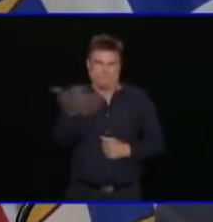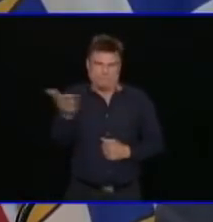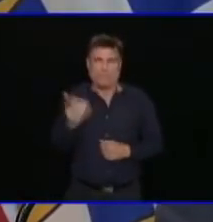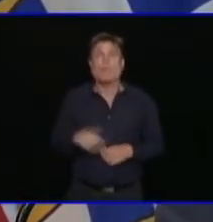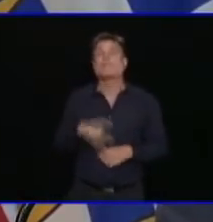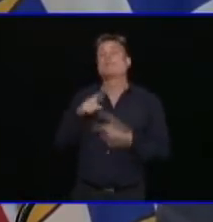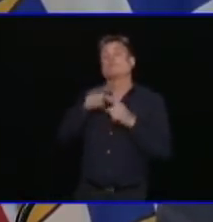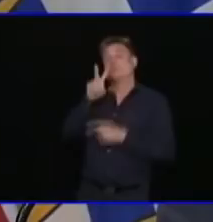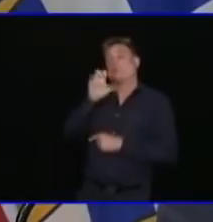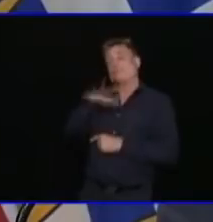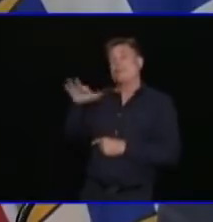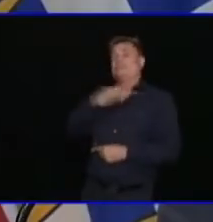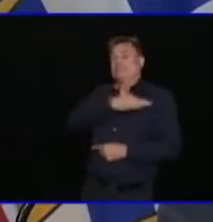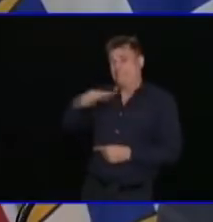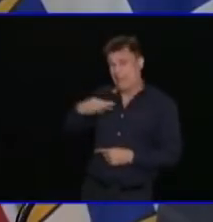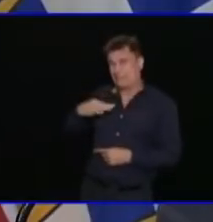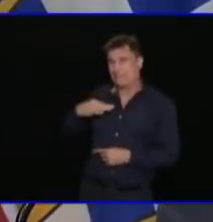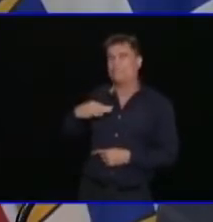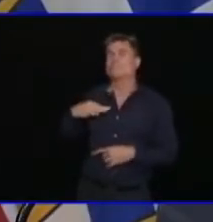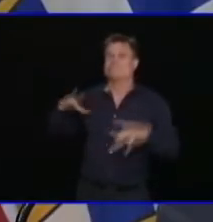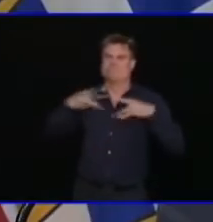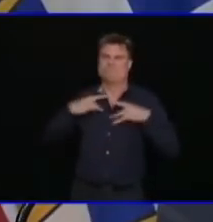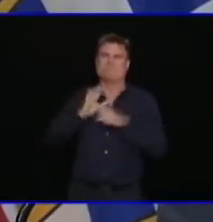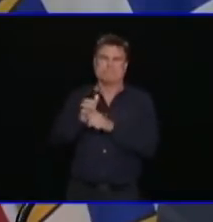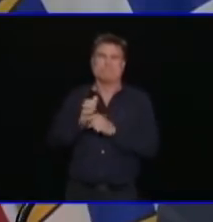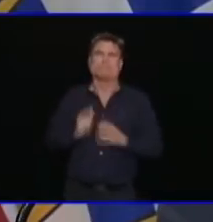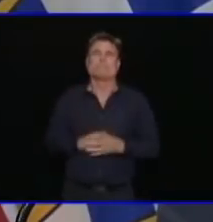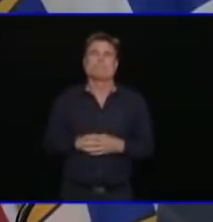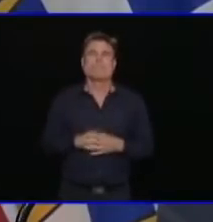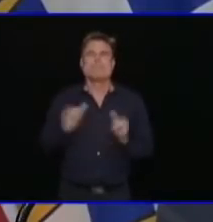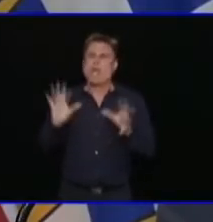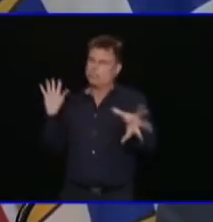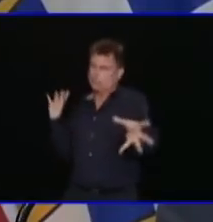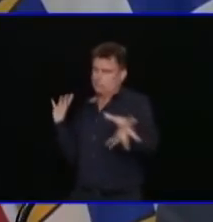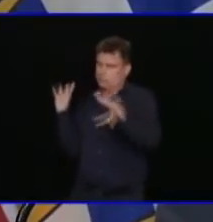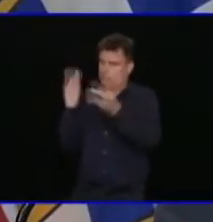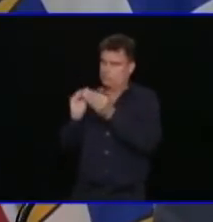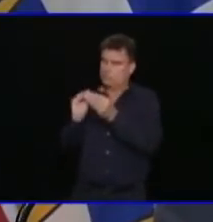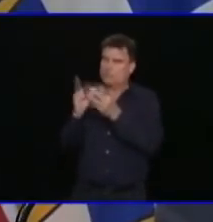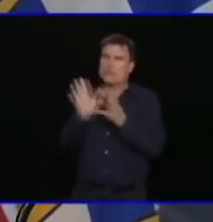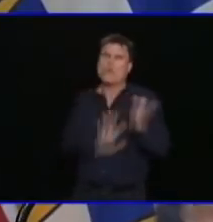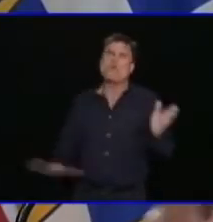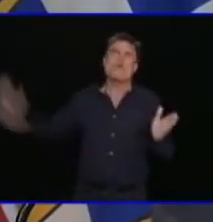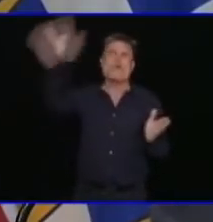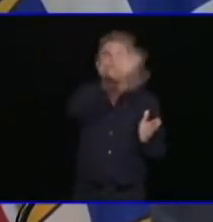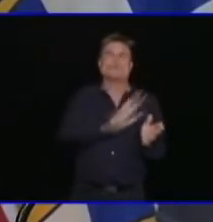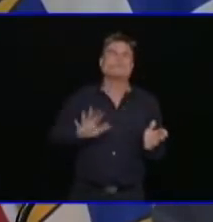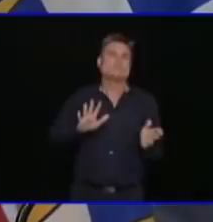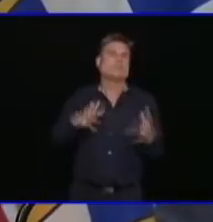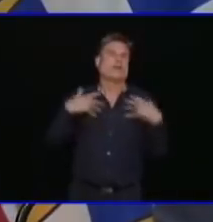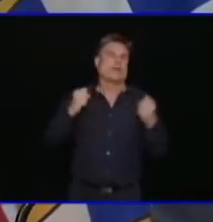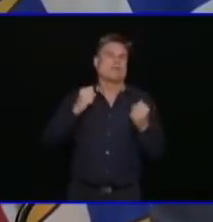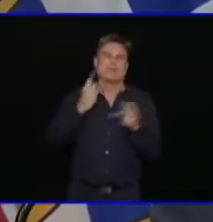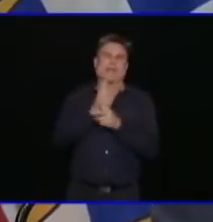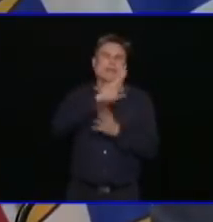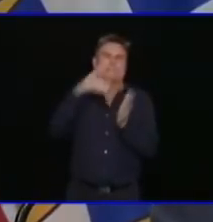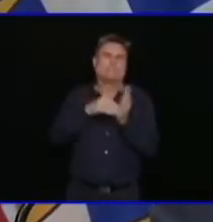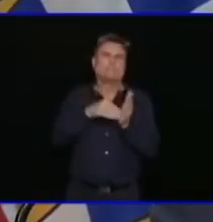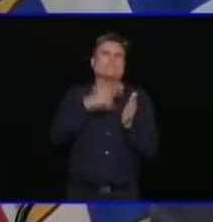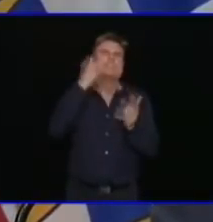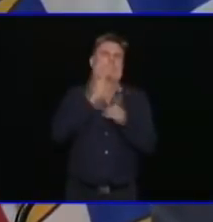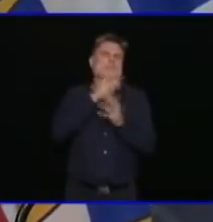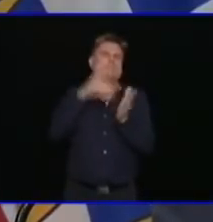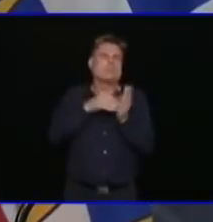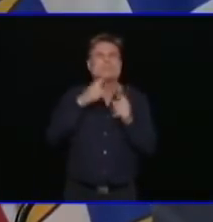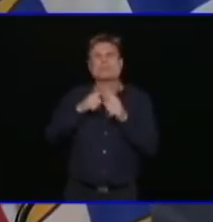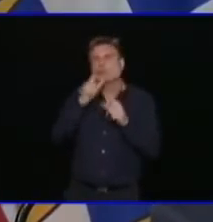both Victoria, Vancouver, and Kelowna. These alerts are issued when we're unable to ensure that we've connected with everybody who might have